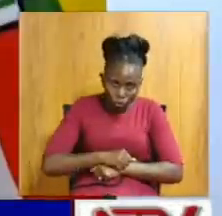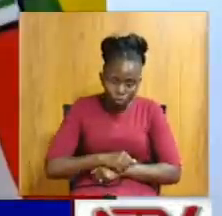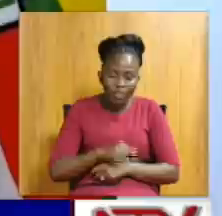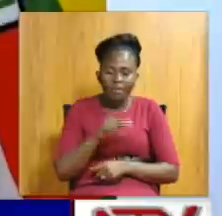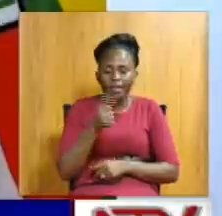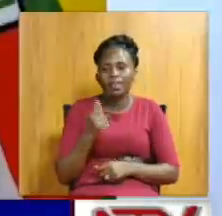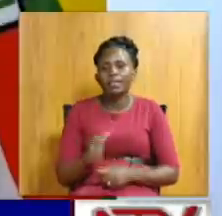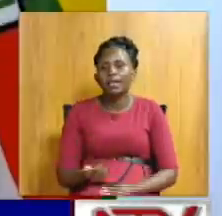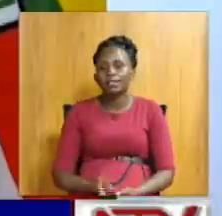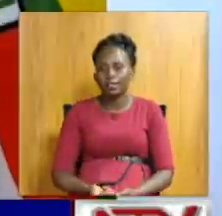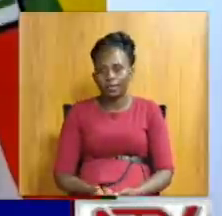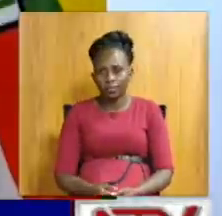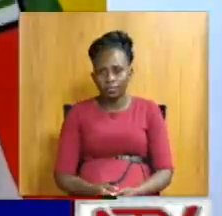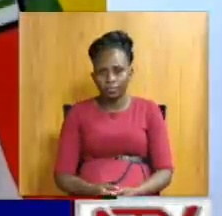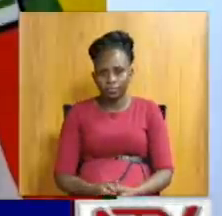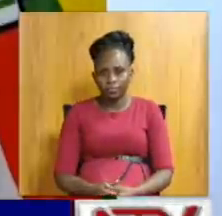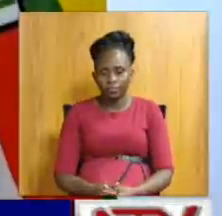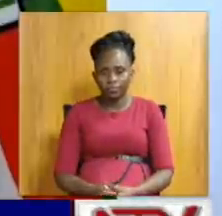etc.